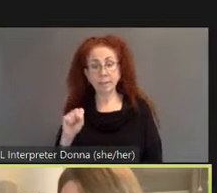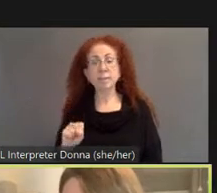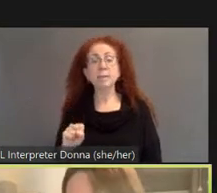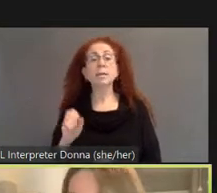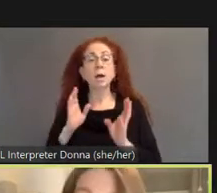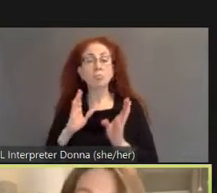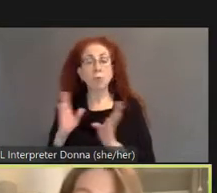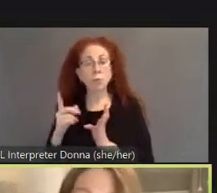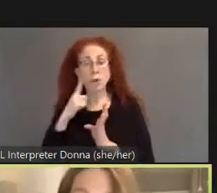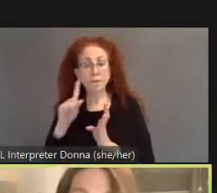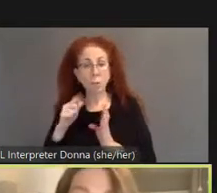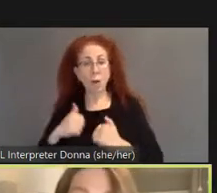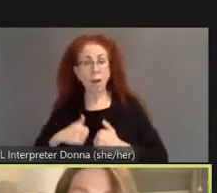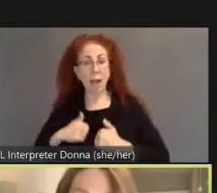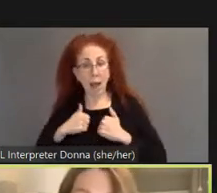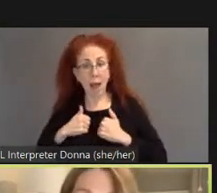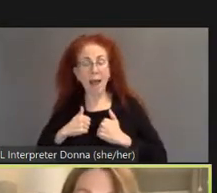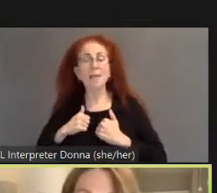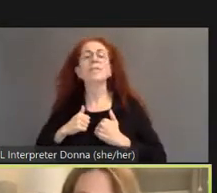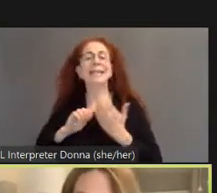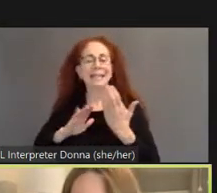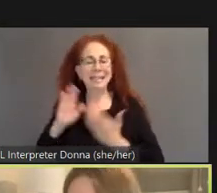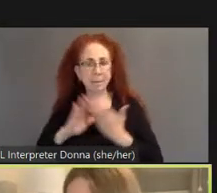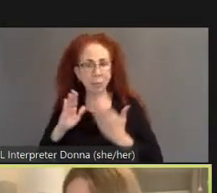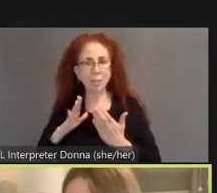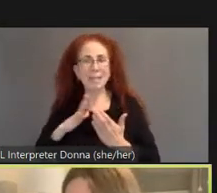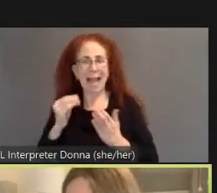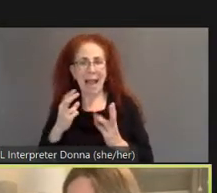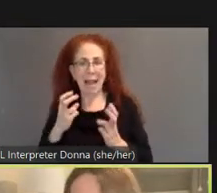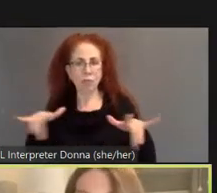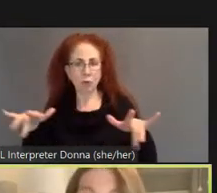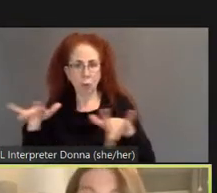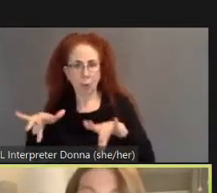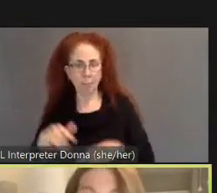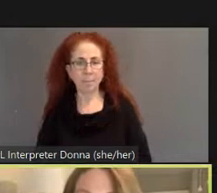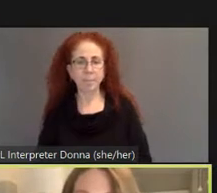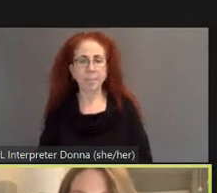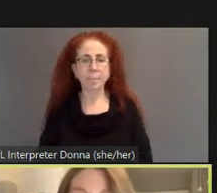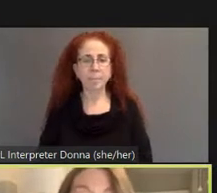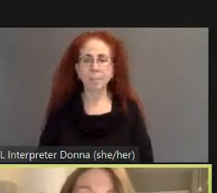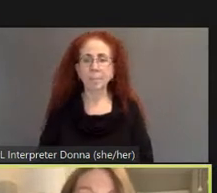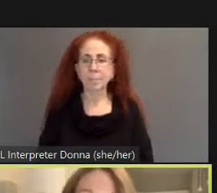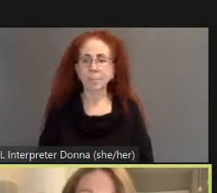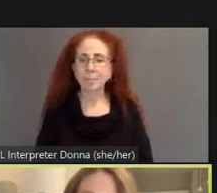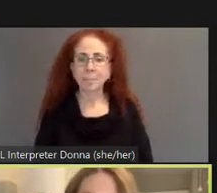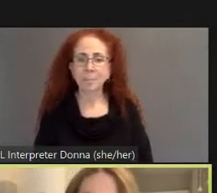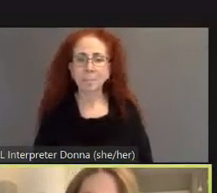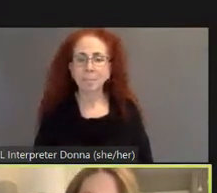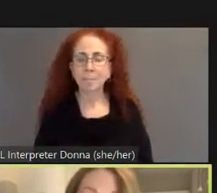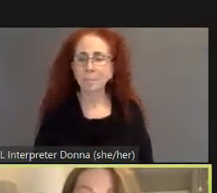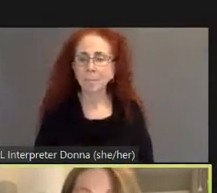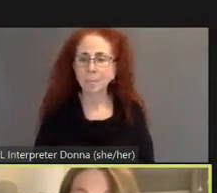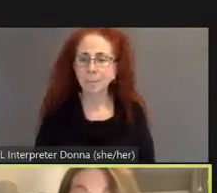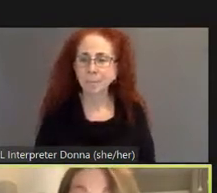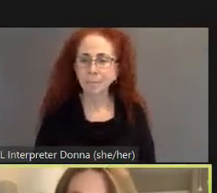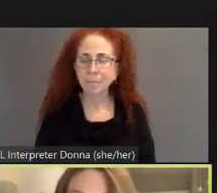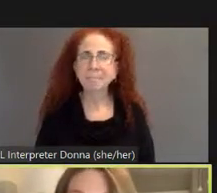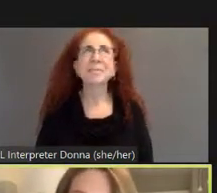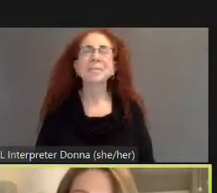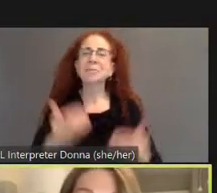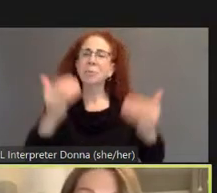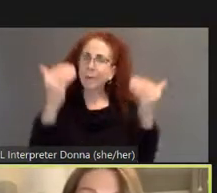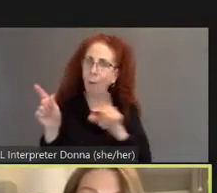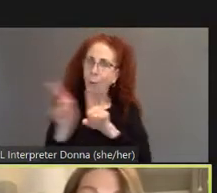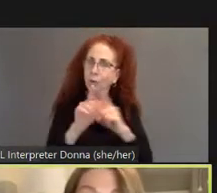preparation for live, in-person, and recording. So I want to talk to you